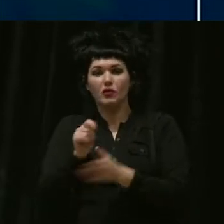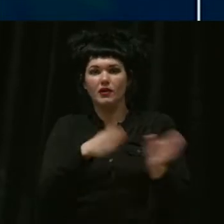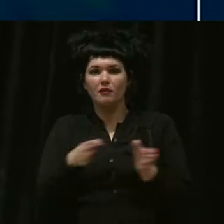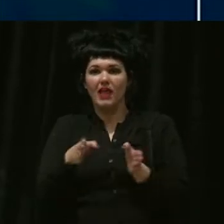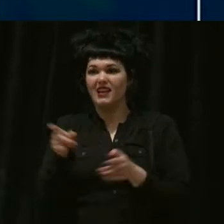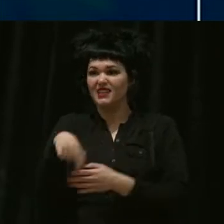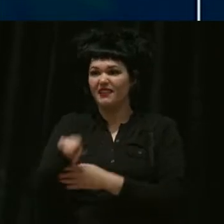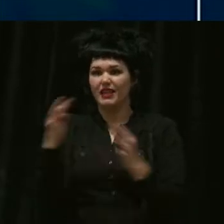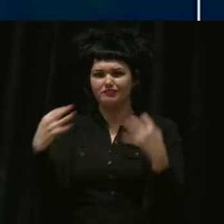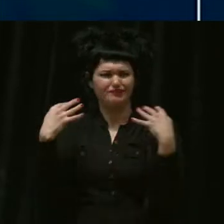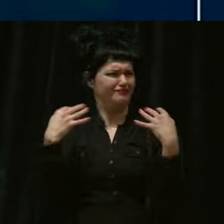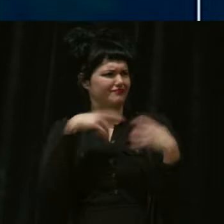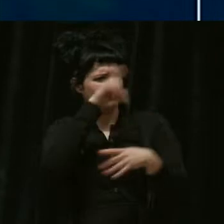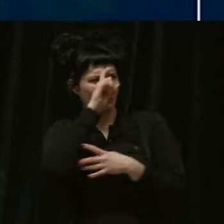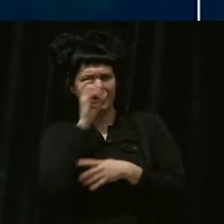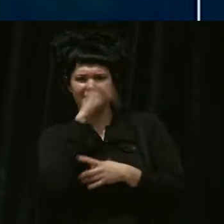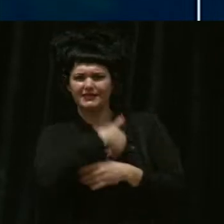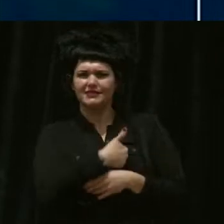crazy.